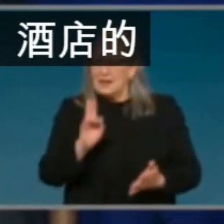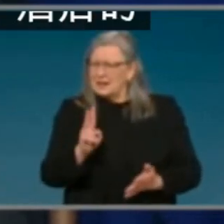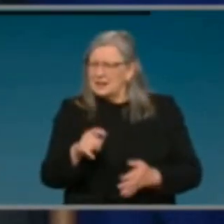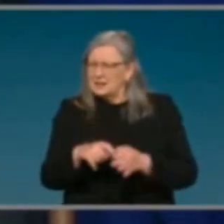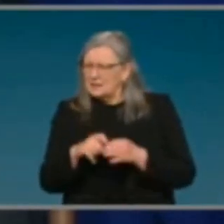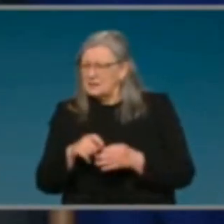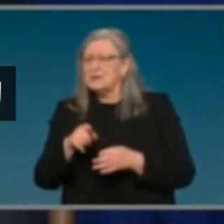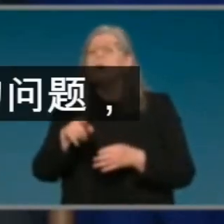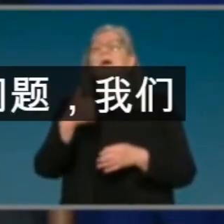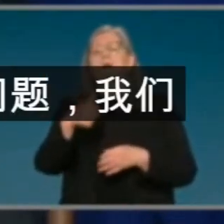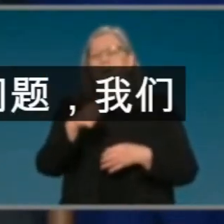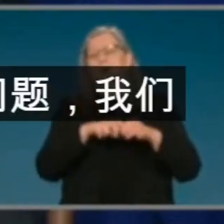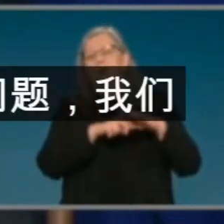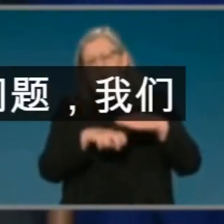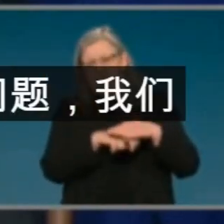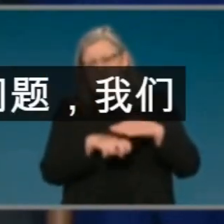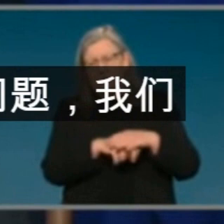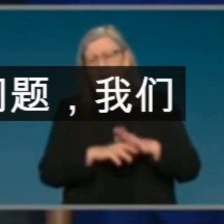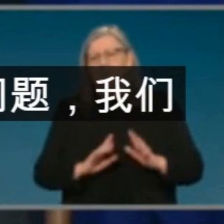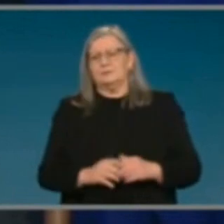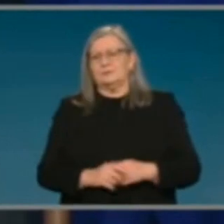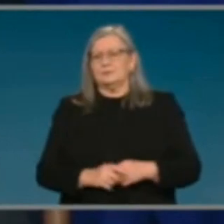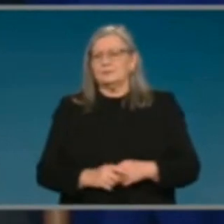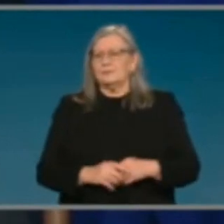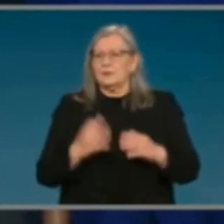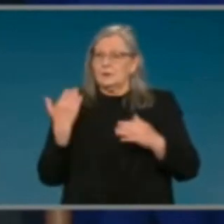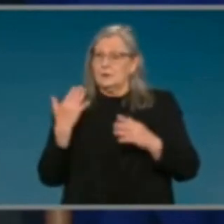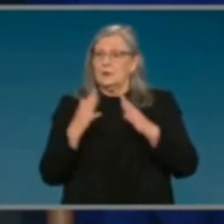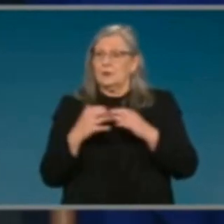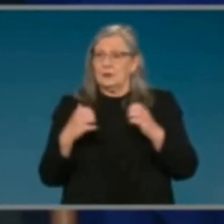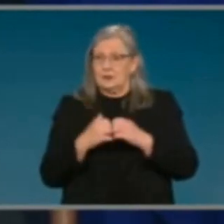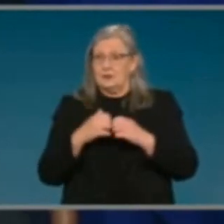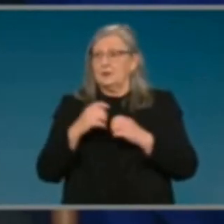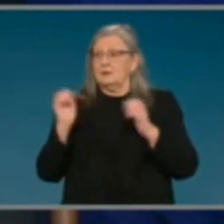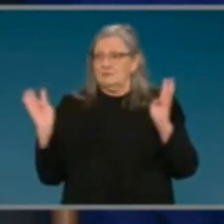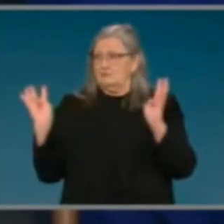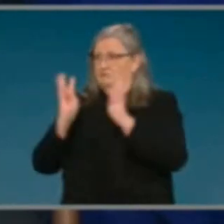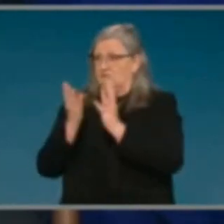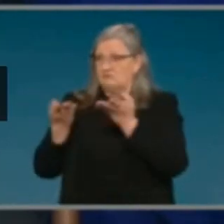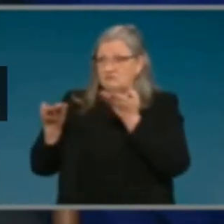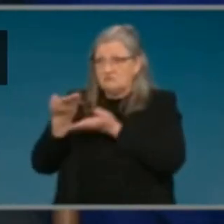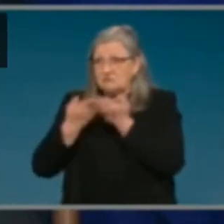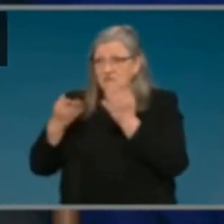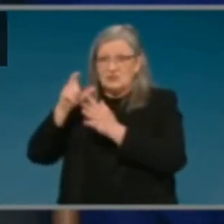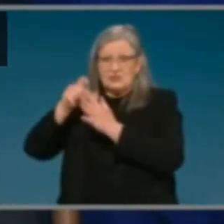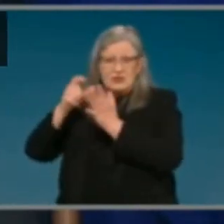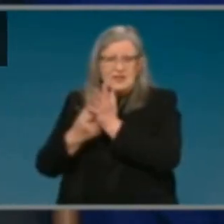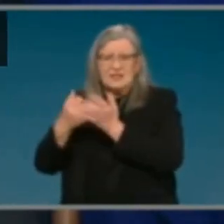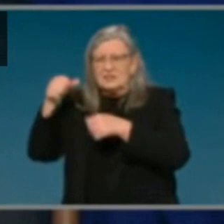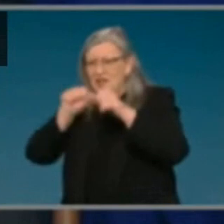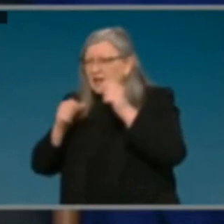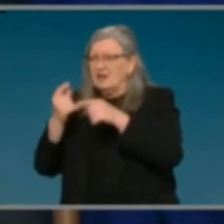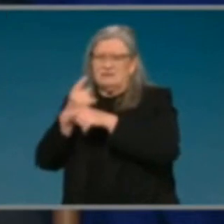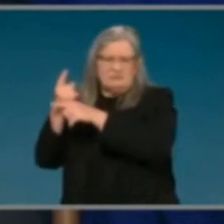that's the matter of the discussions that we've had over the weekend. We've been meeting daily at AHPPC. There's those discussions are happening